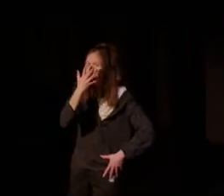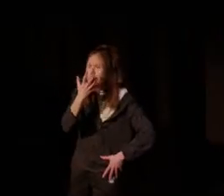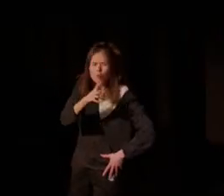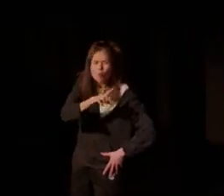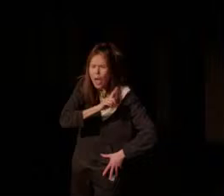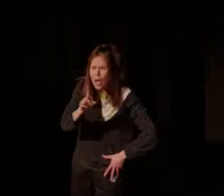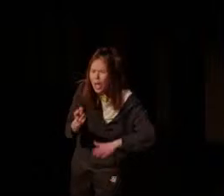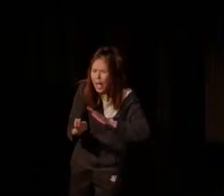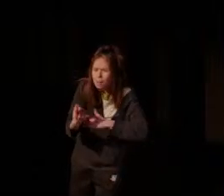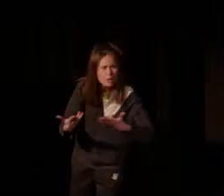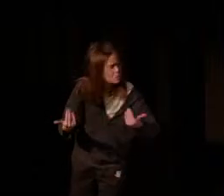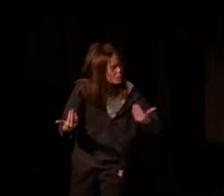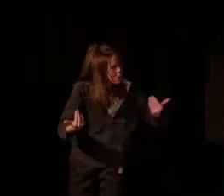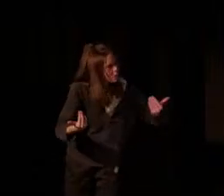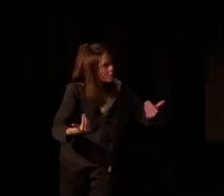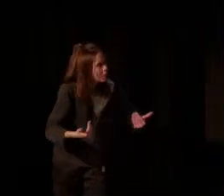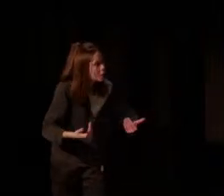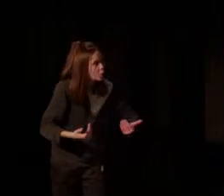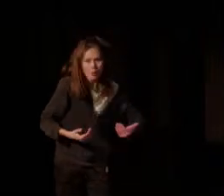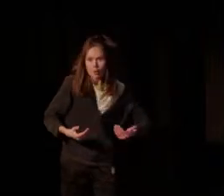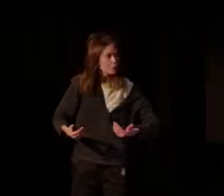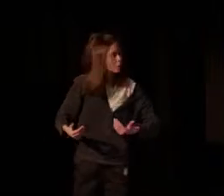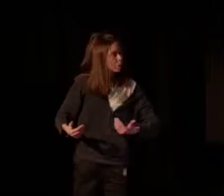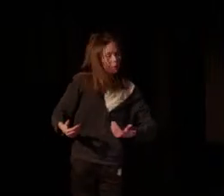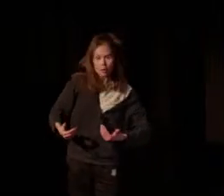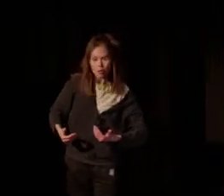with it. There is a